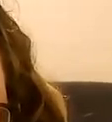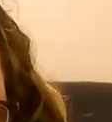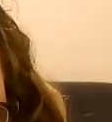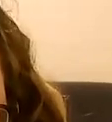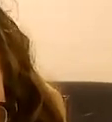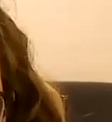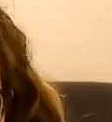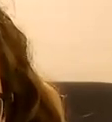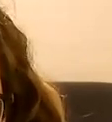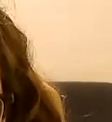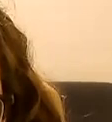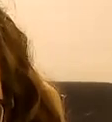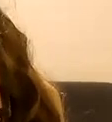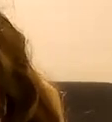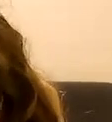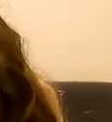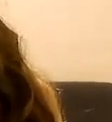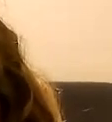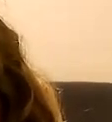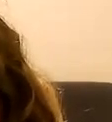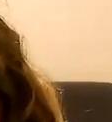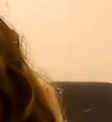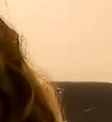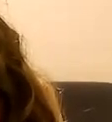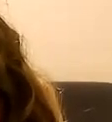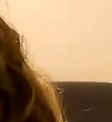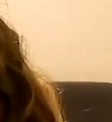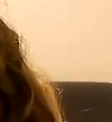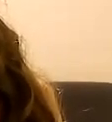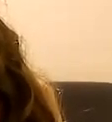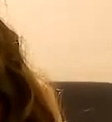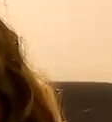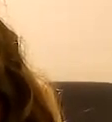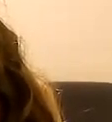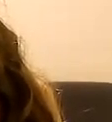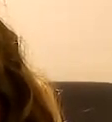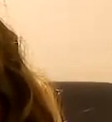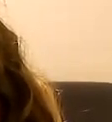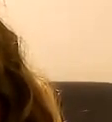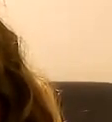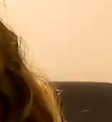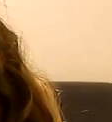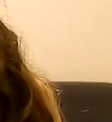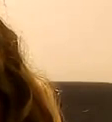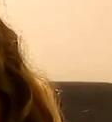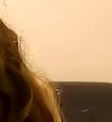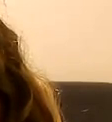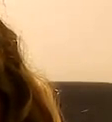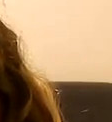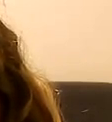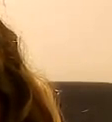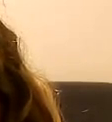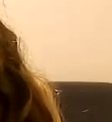safe way. So how do we balance safety of older adults who we know are more susceptible to